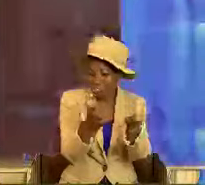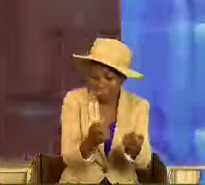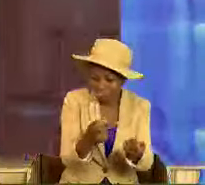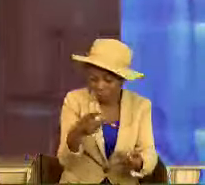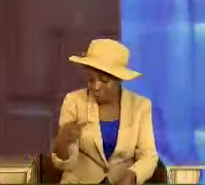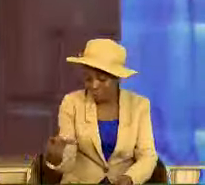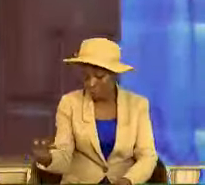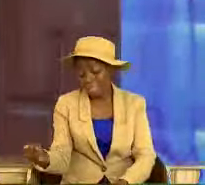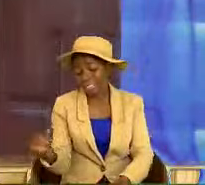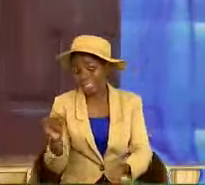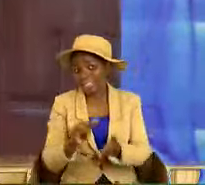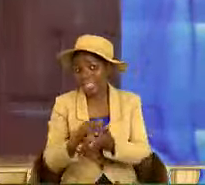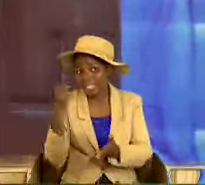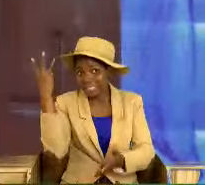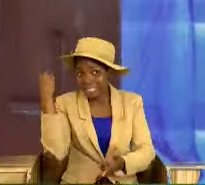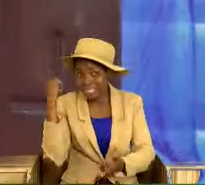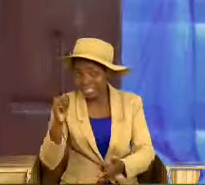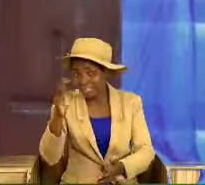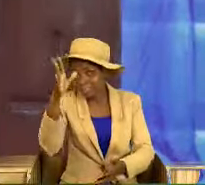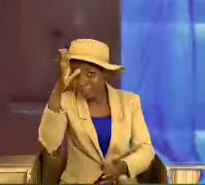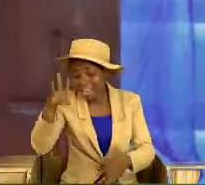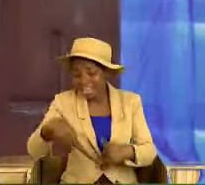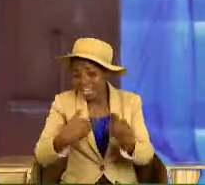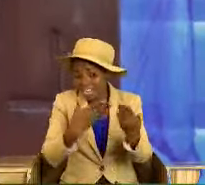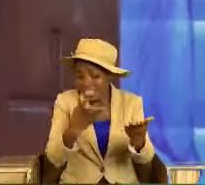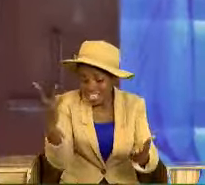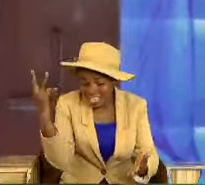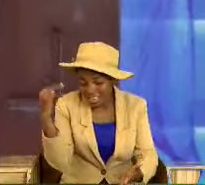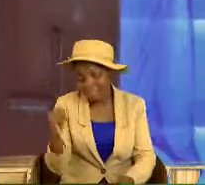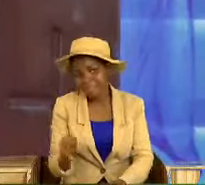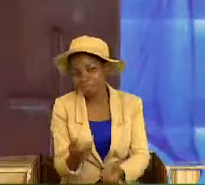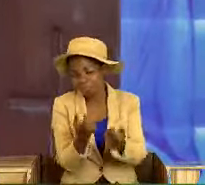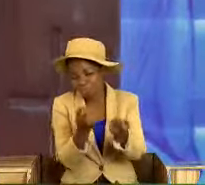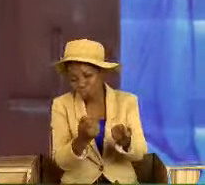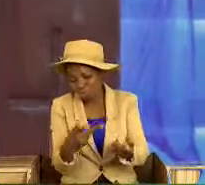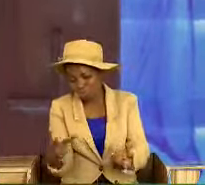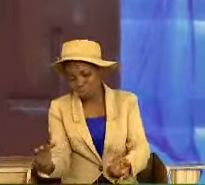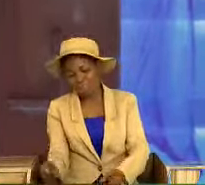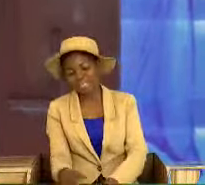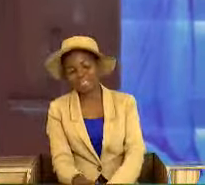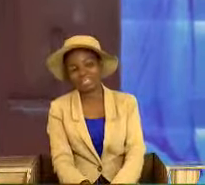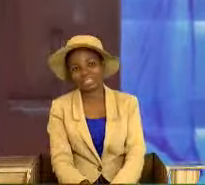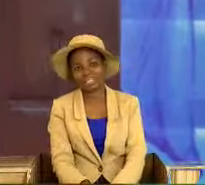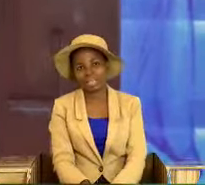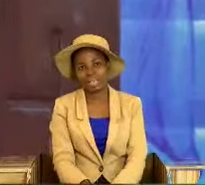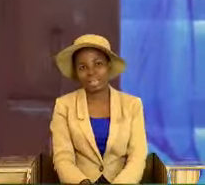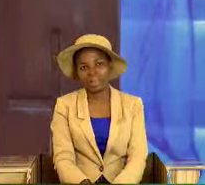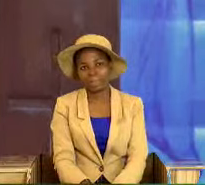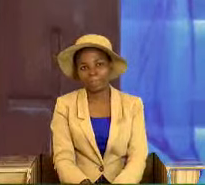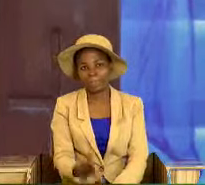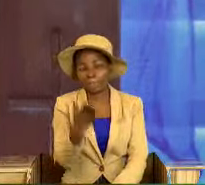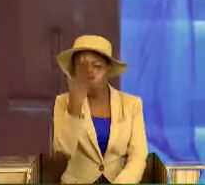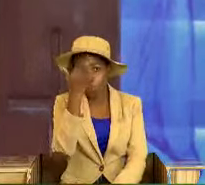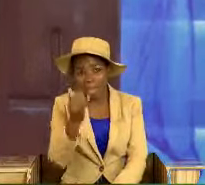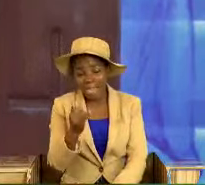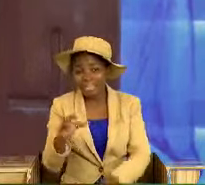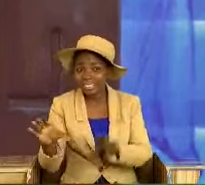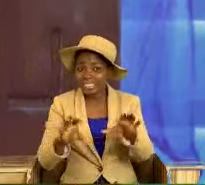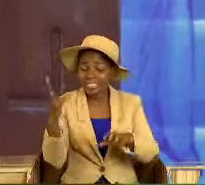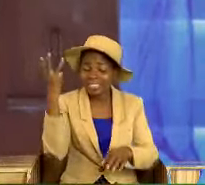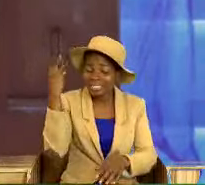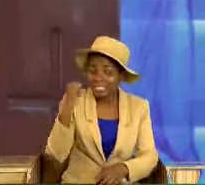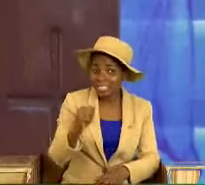inheritance the least of The Inheritance so while his brothers receive huge